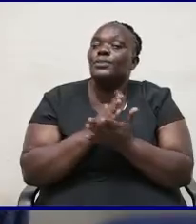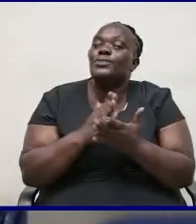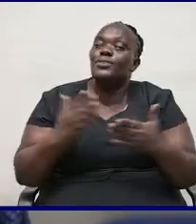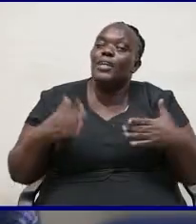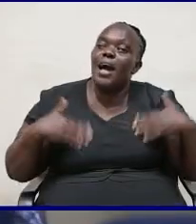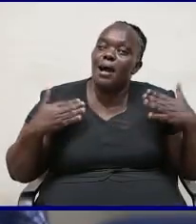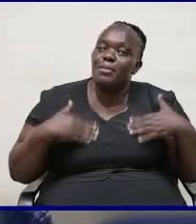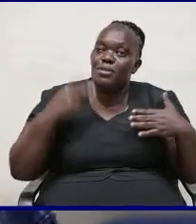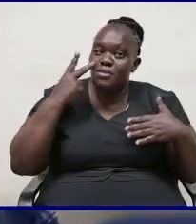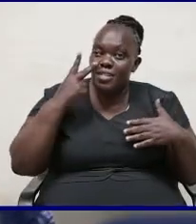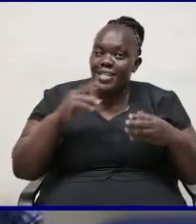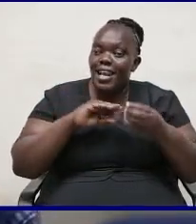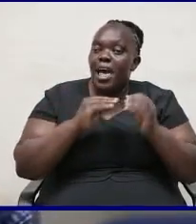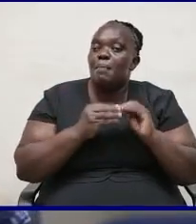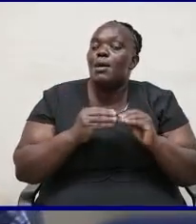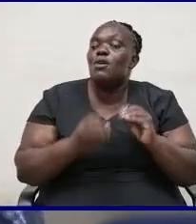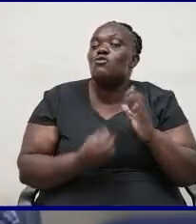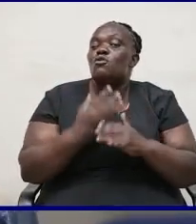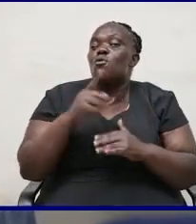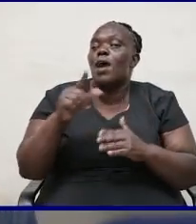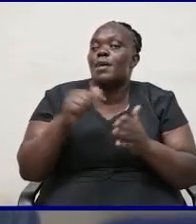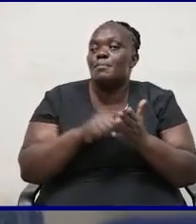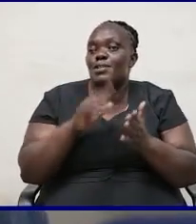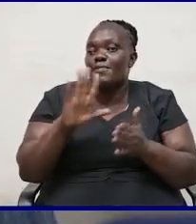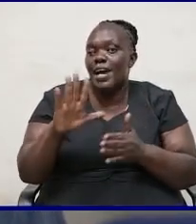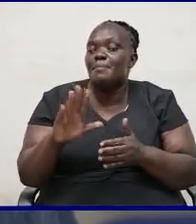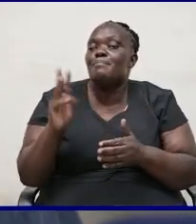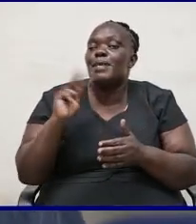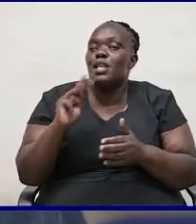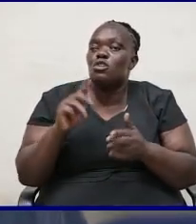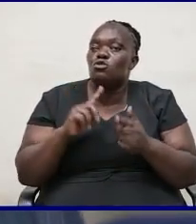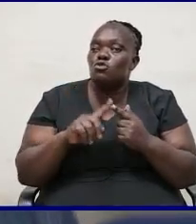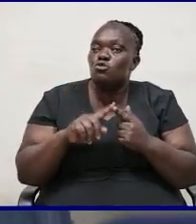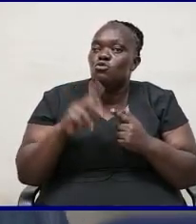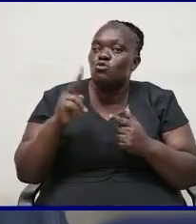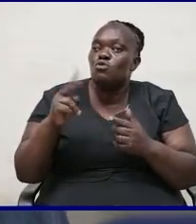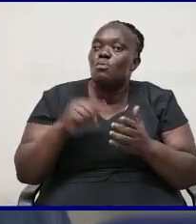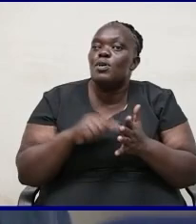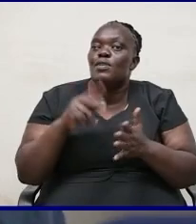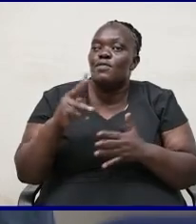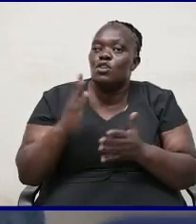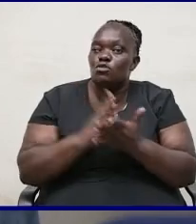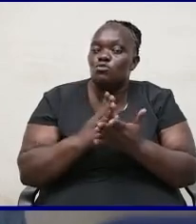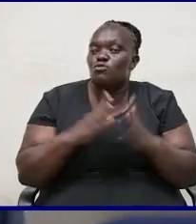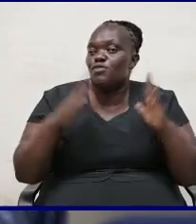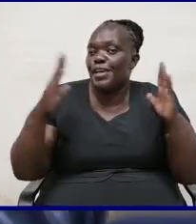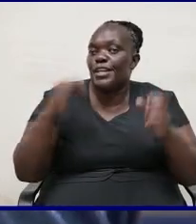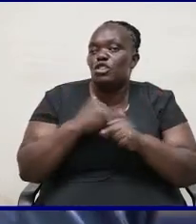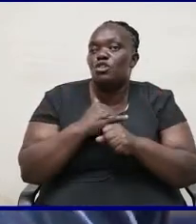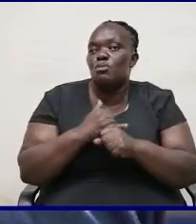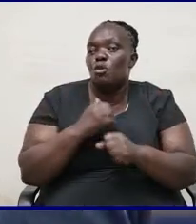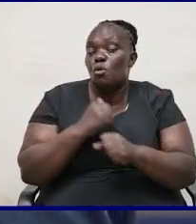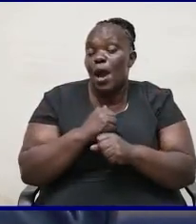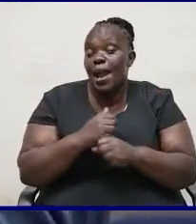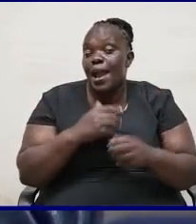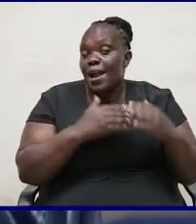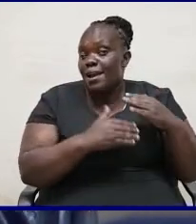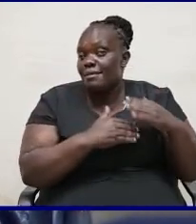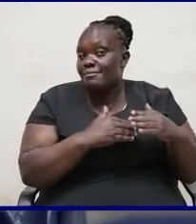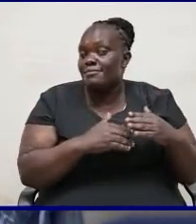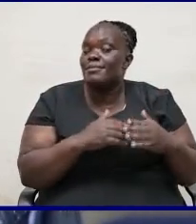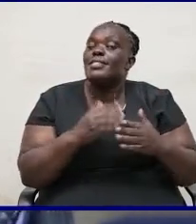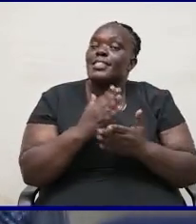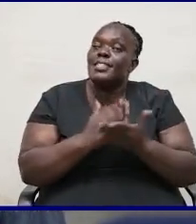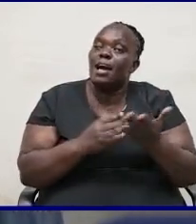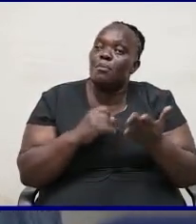actually happy to see that the numbers have grown from 1.5 million to 2.4. It's a great job. We've been working closely